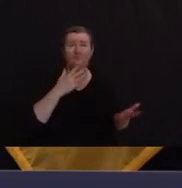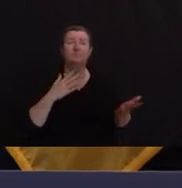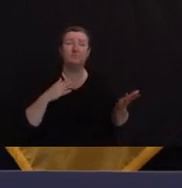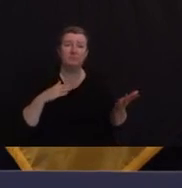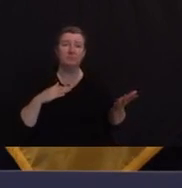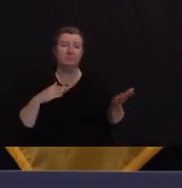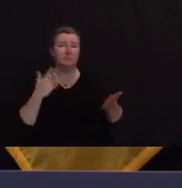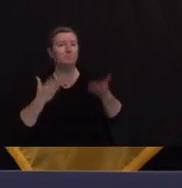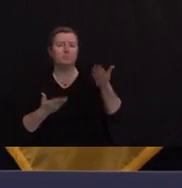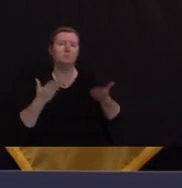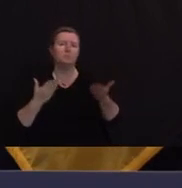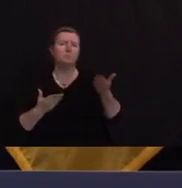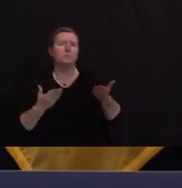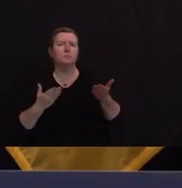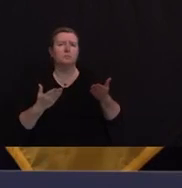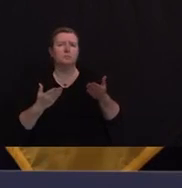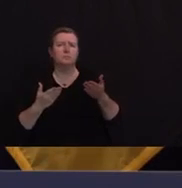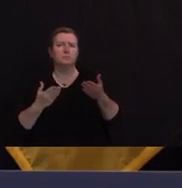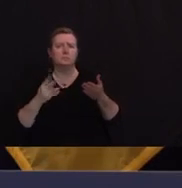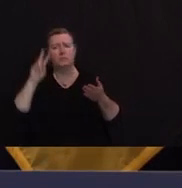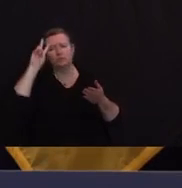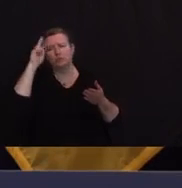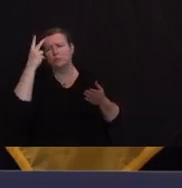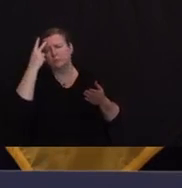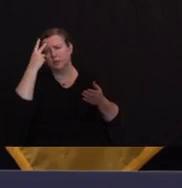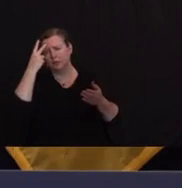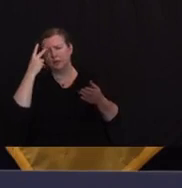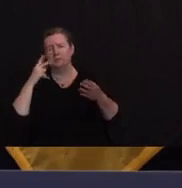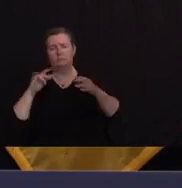to, and assuming that both of those principles are